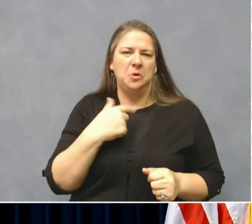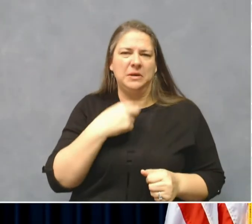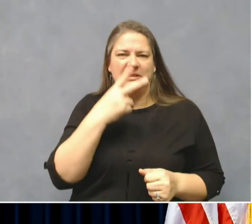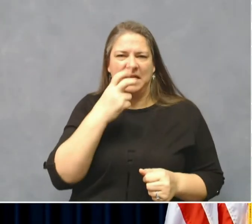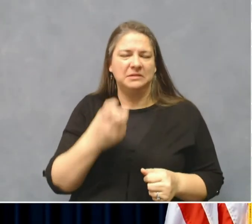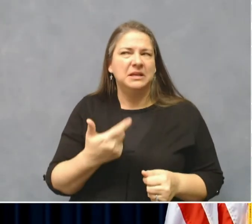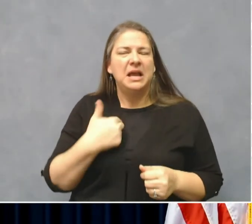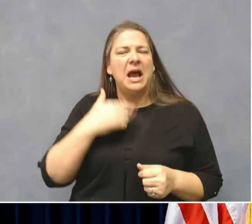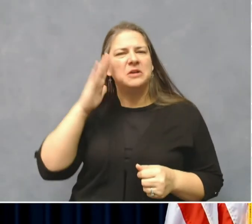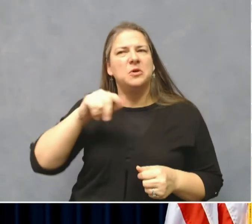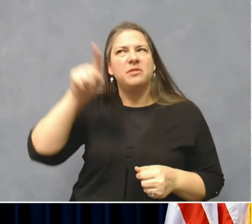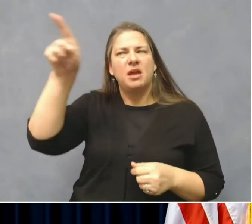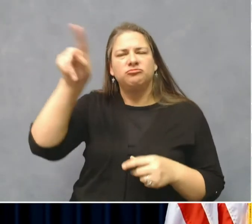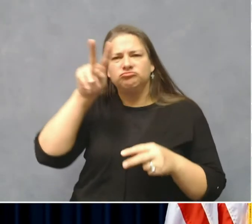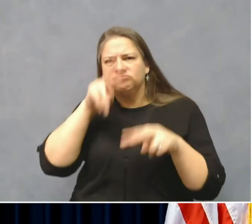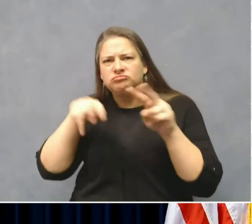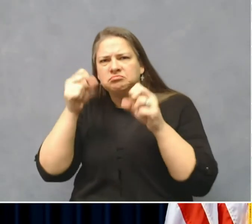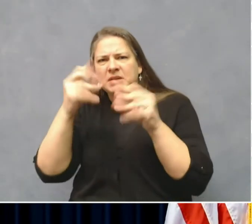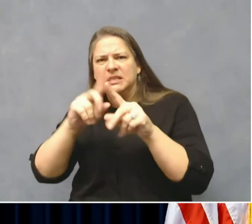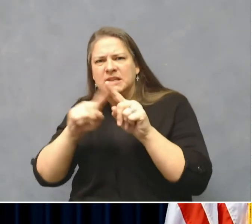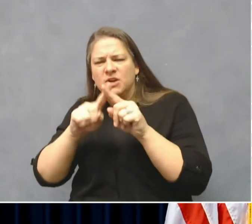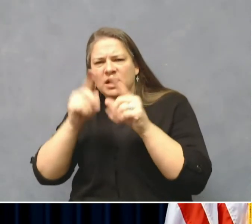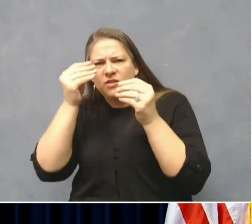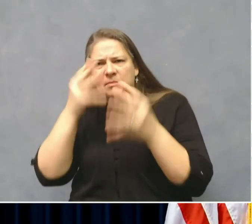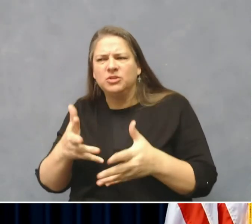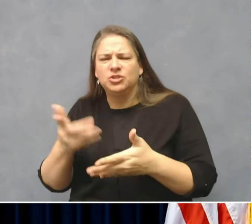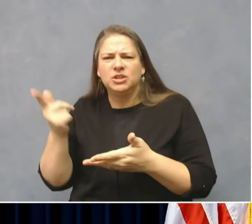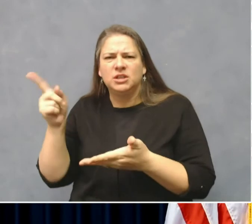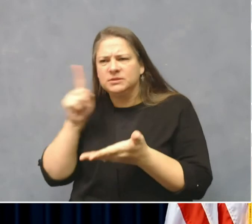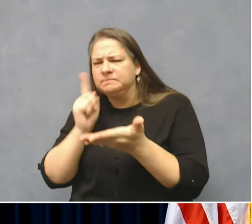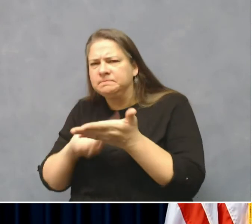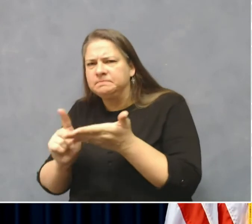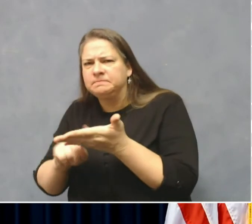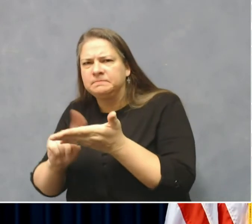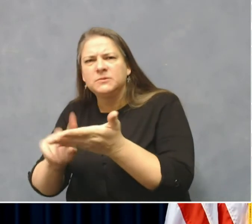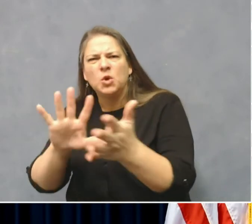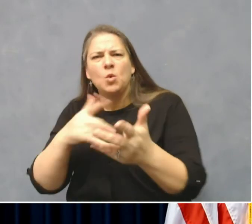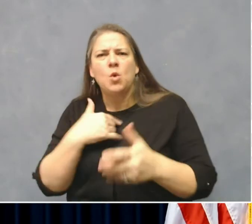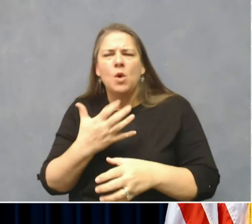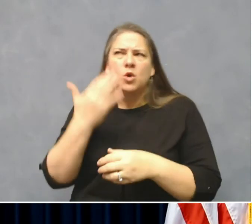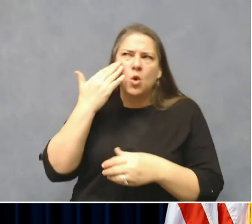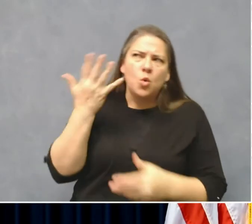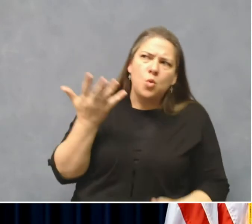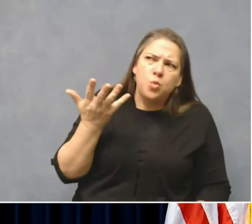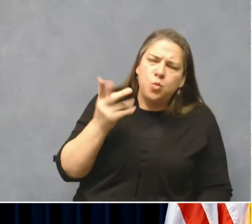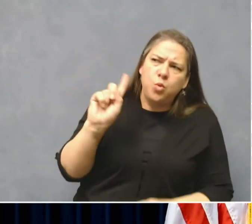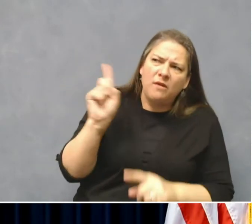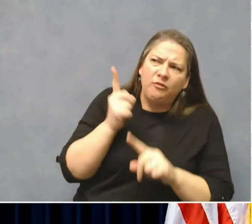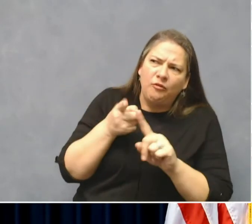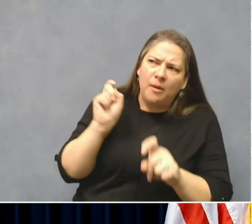information, and so we're going to just make sure what that